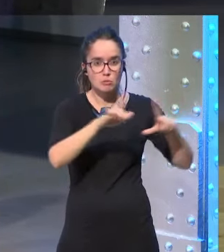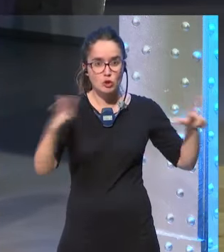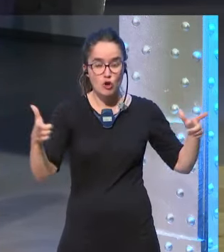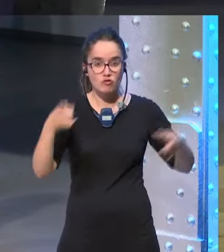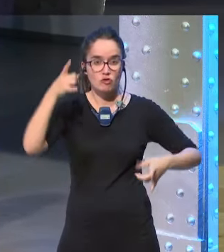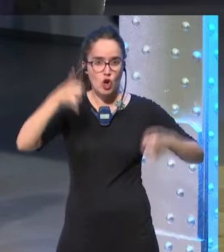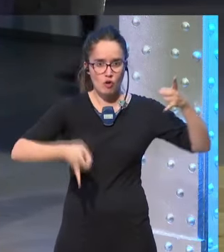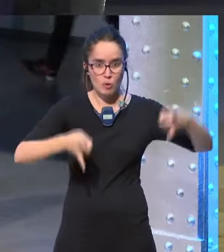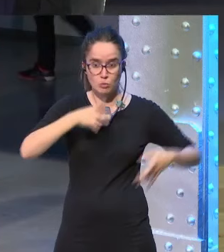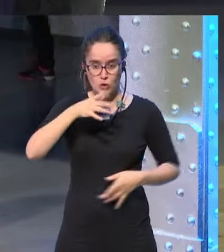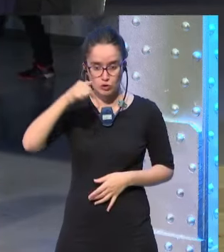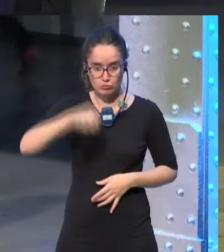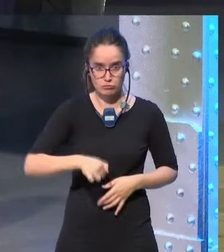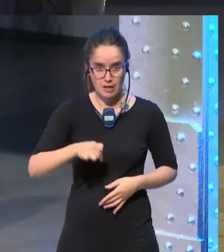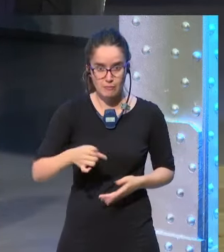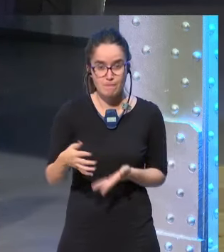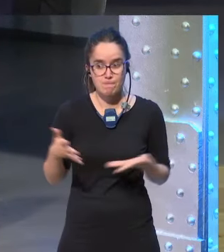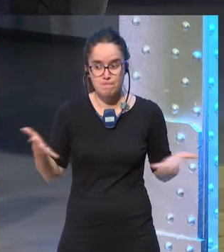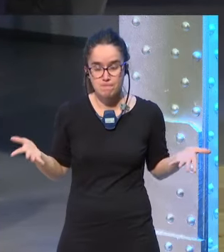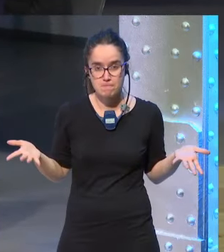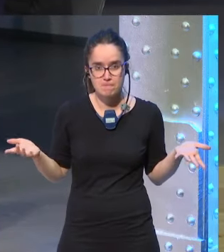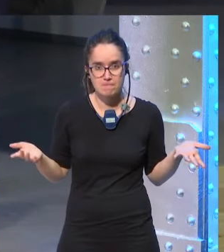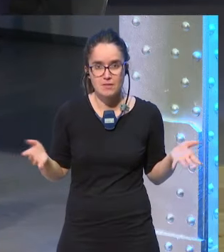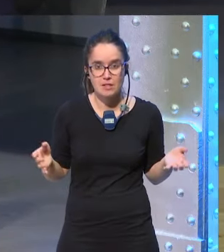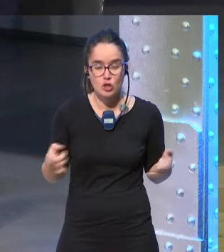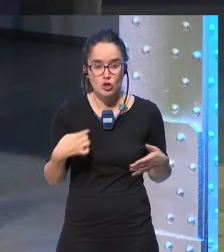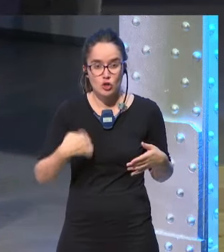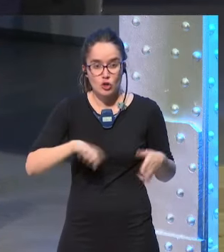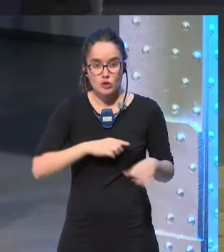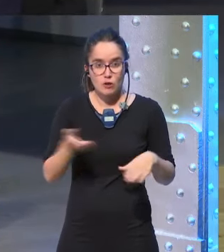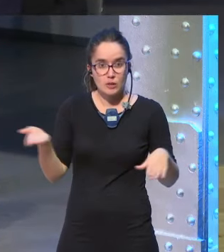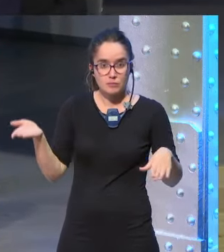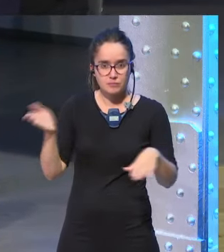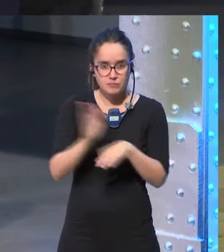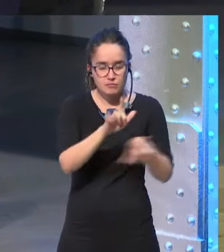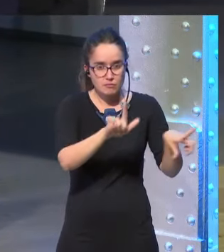And obviously we exhibited some of Gramazio Kohler's